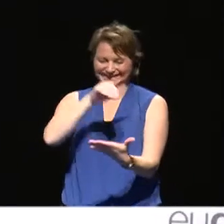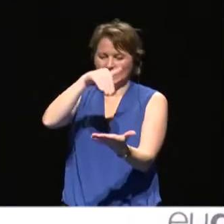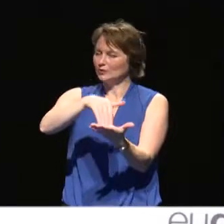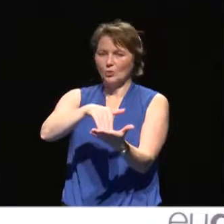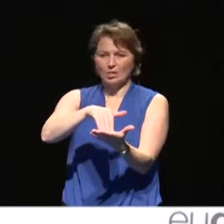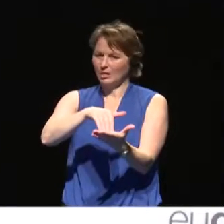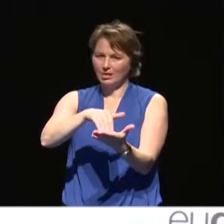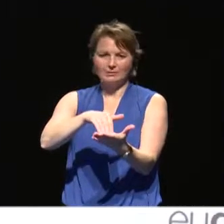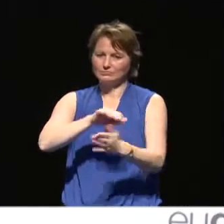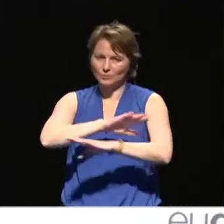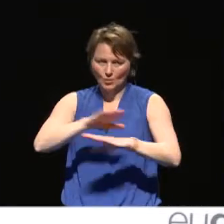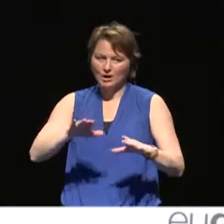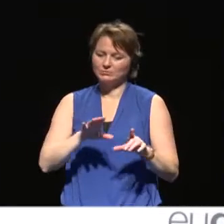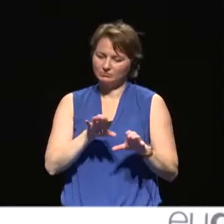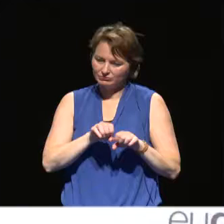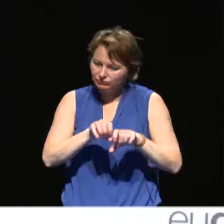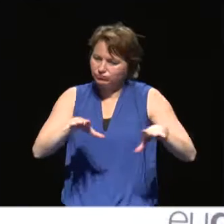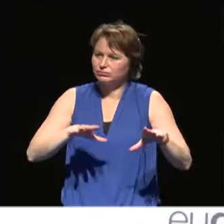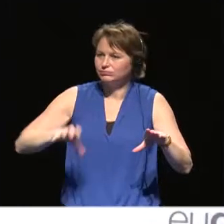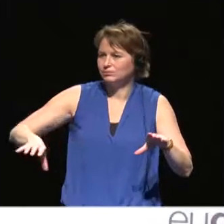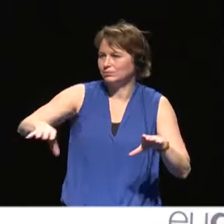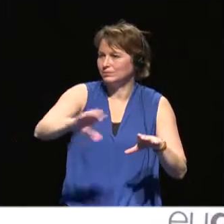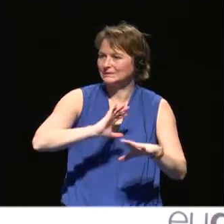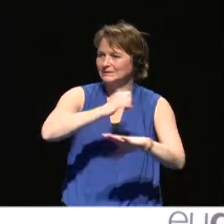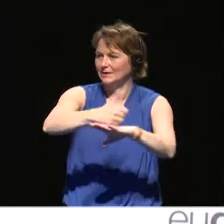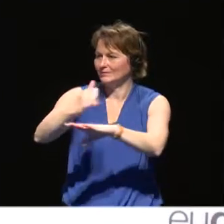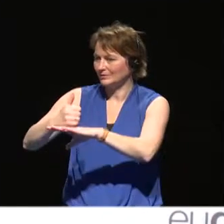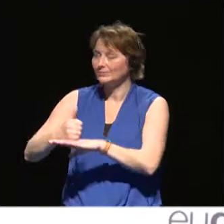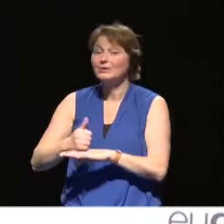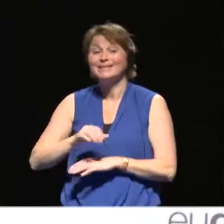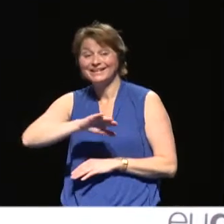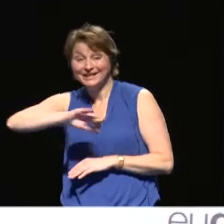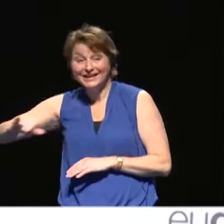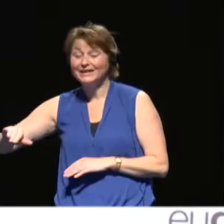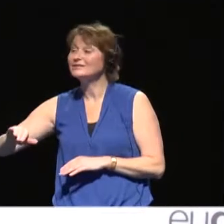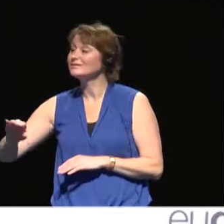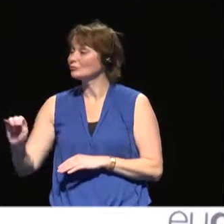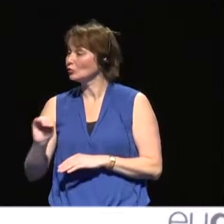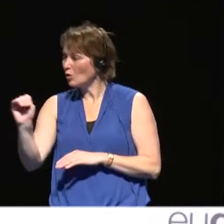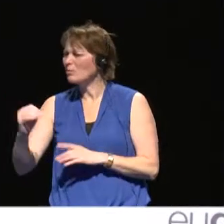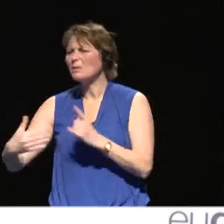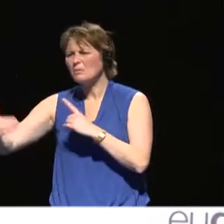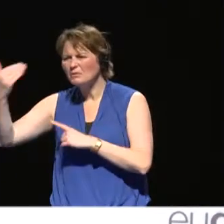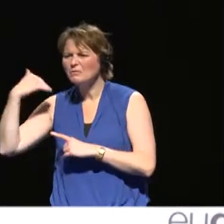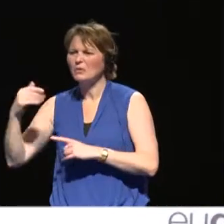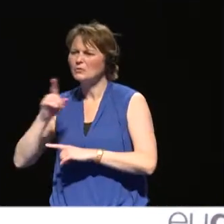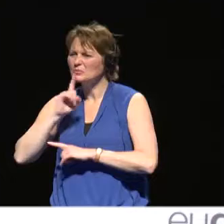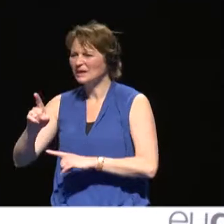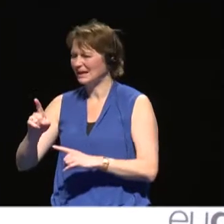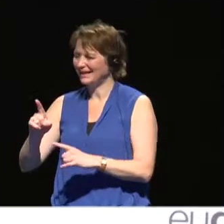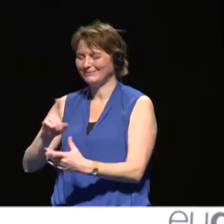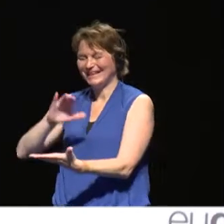Most post-Soviet countries were economies of shortages, were centrally planned